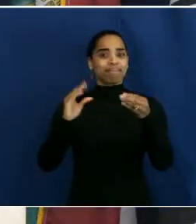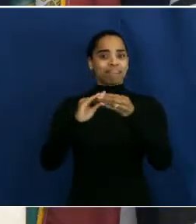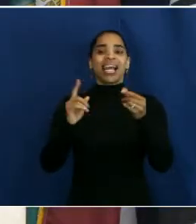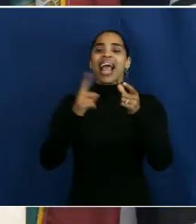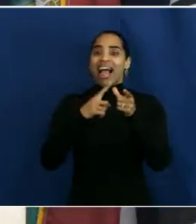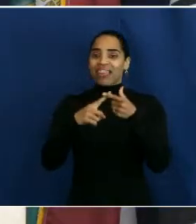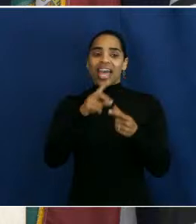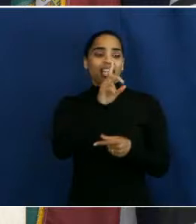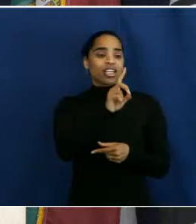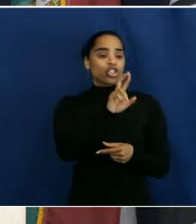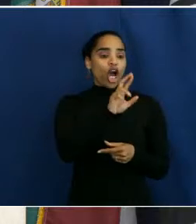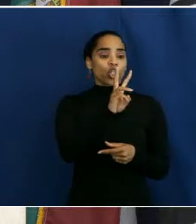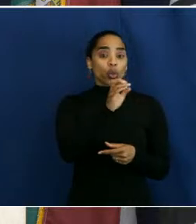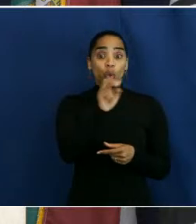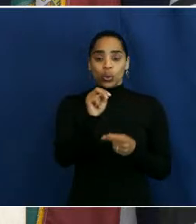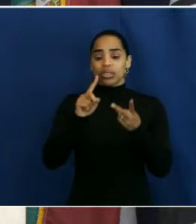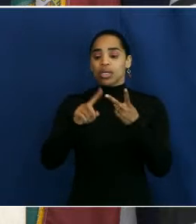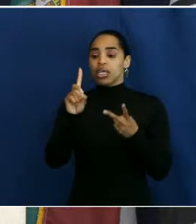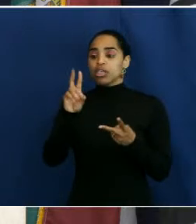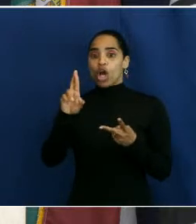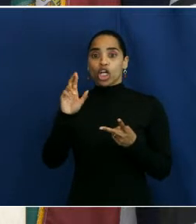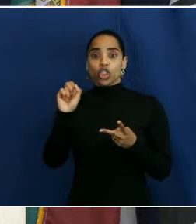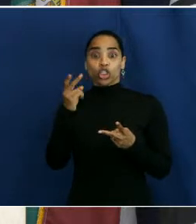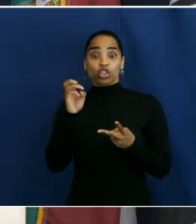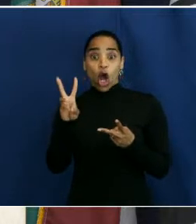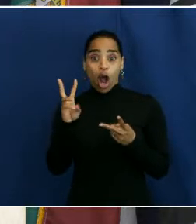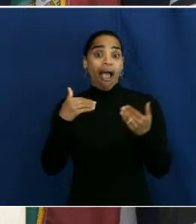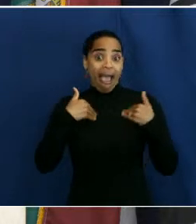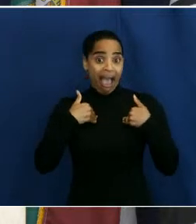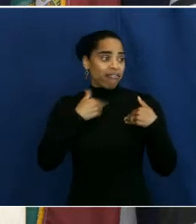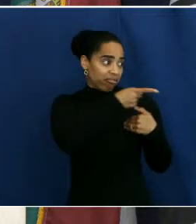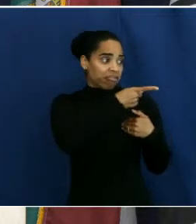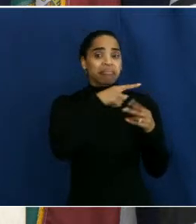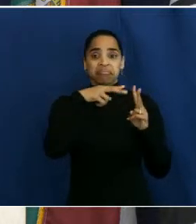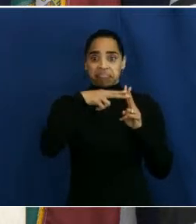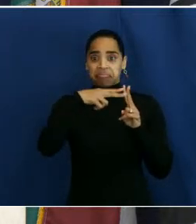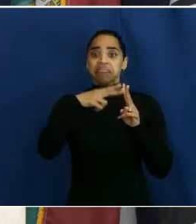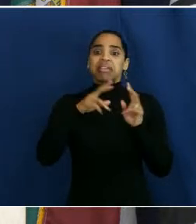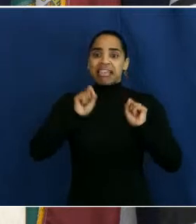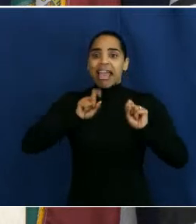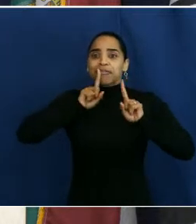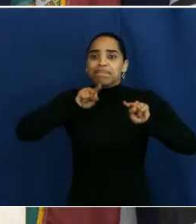Dr. Wooten and Dr. Shaw are here for any questions as well.